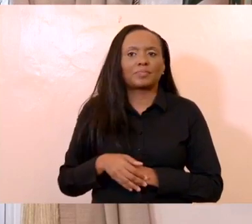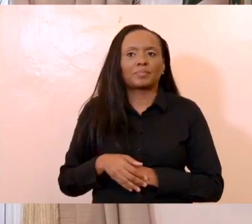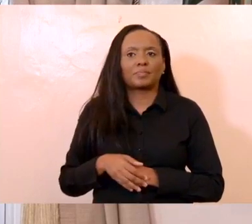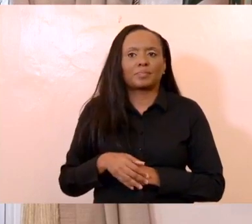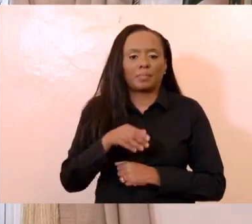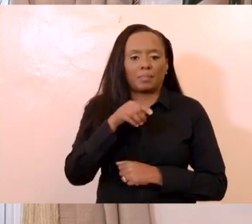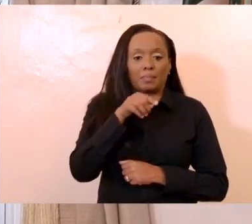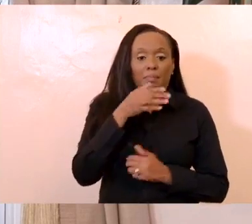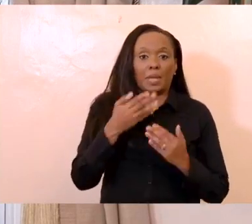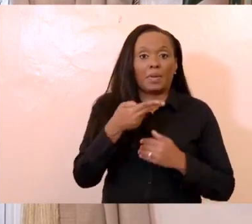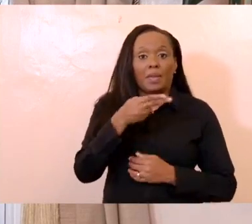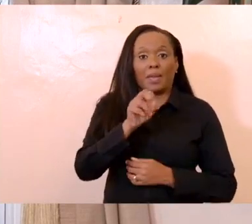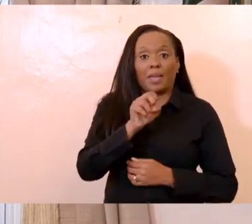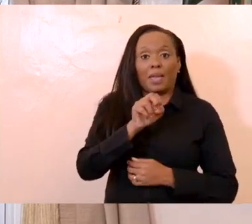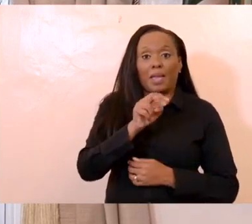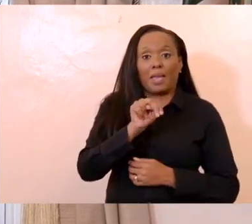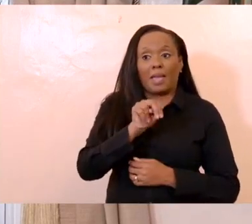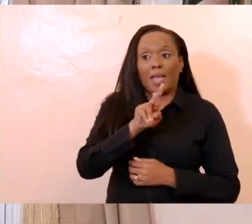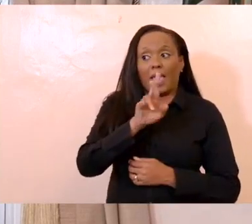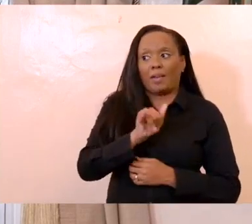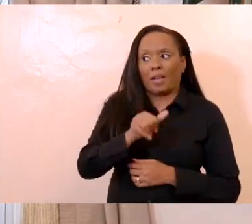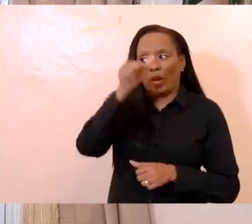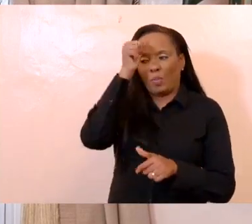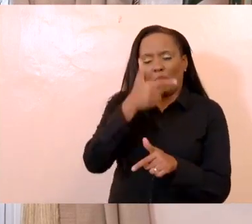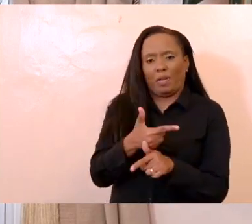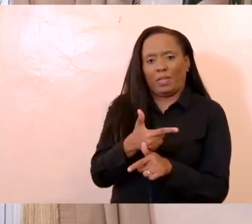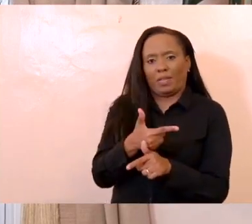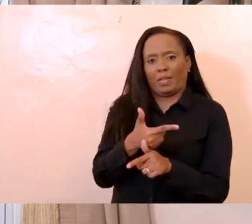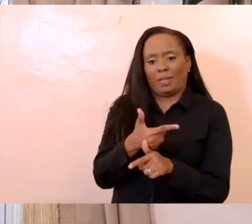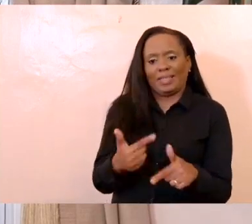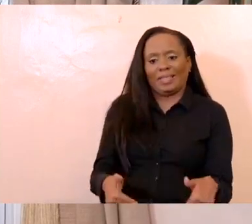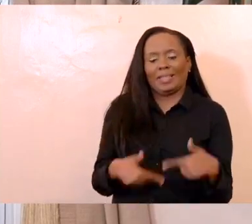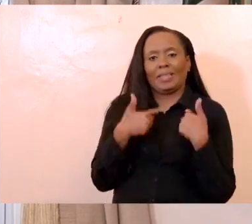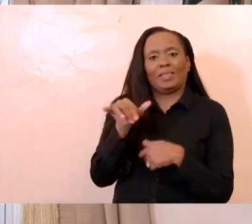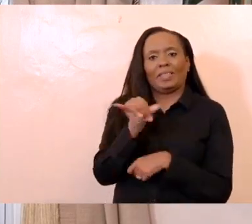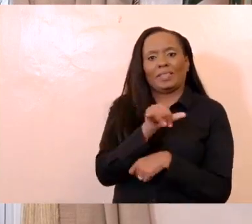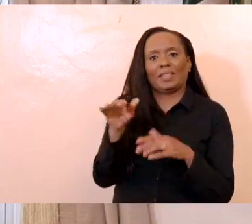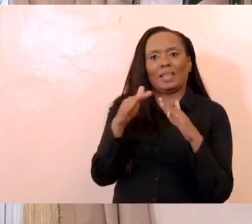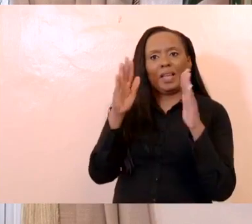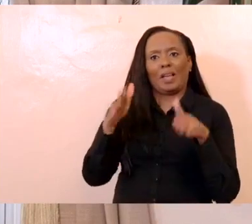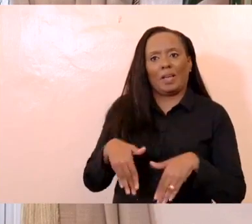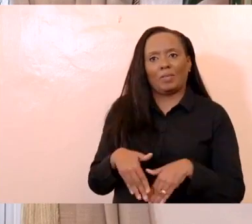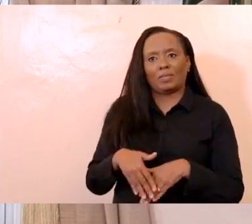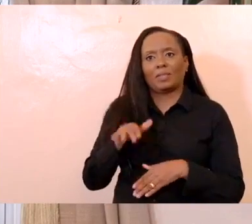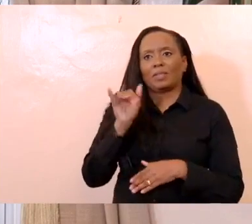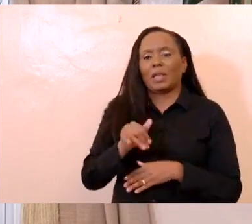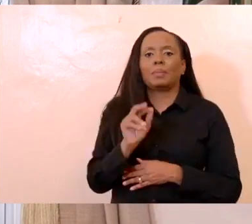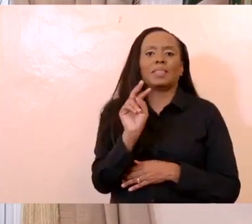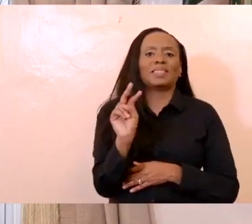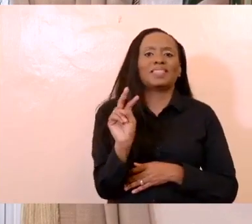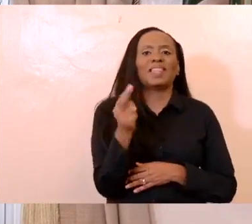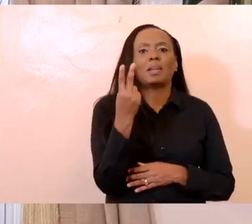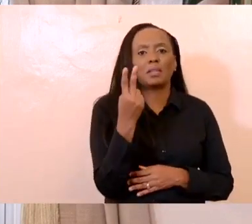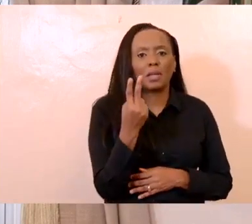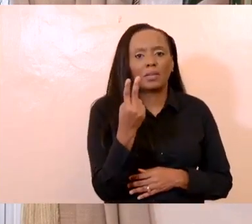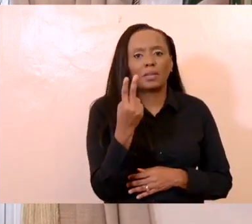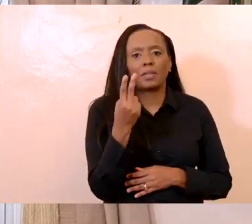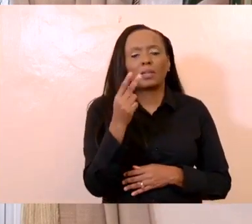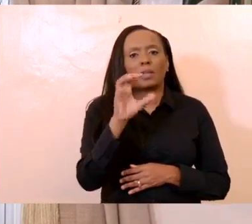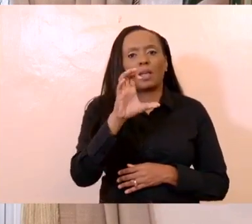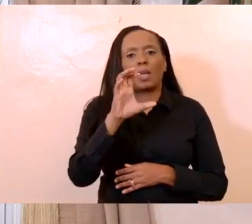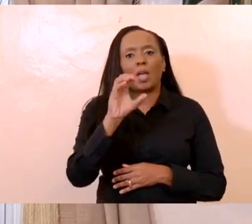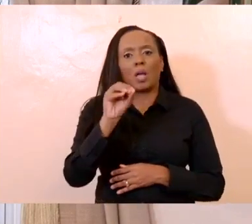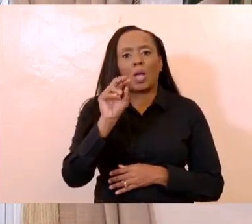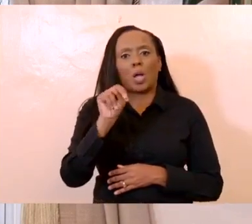Henry's brother, who happens to live in the same house as Henry, would be a secondary contact,